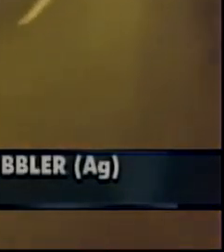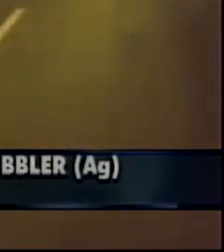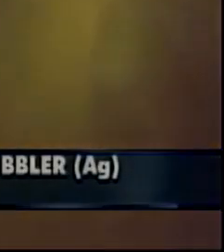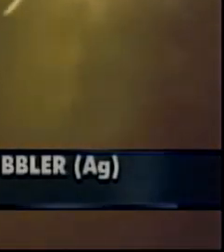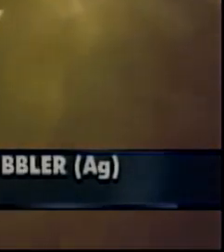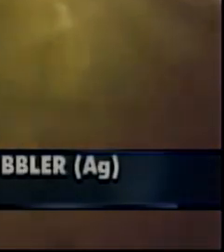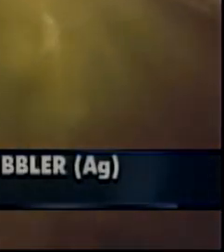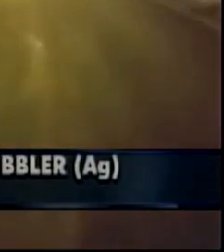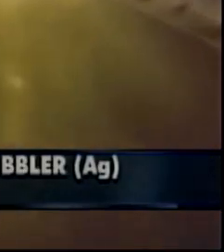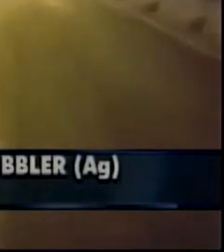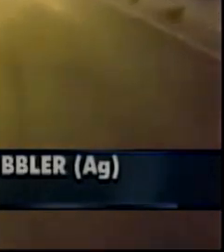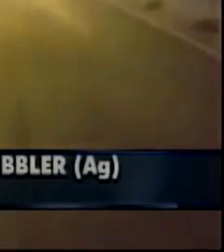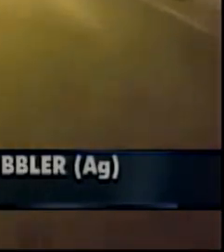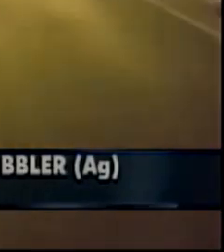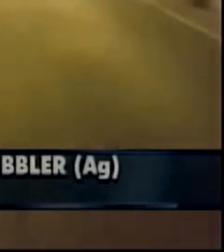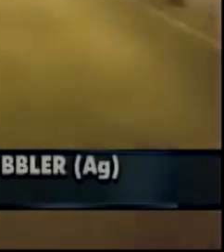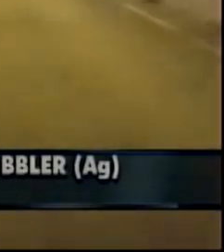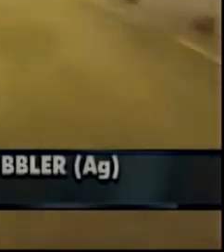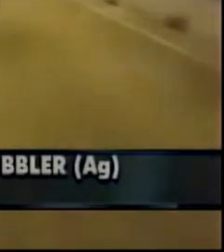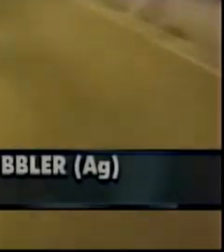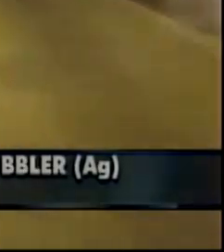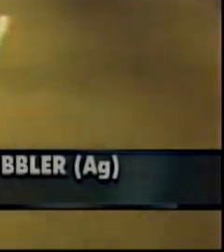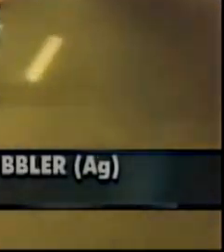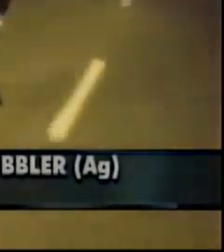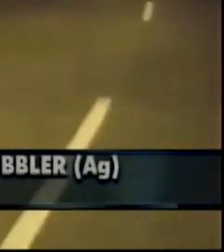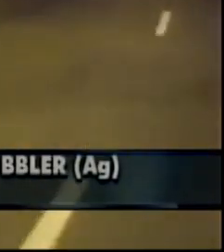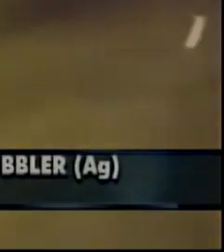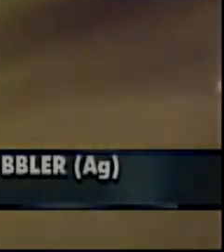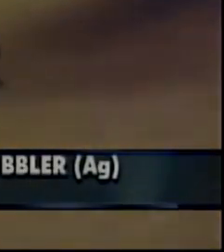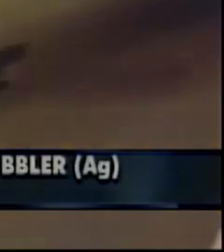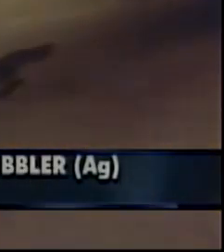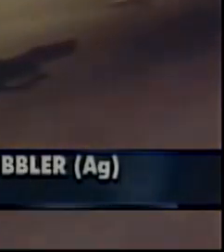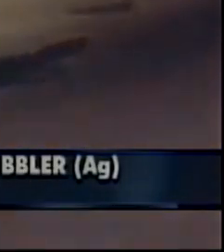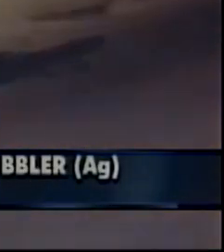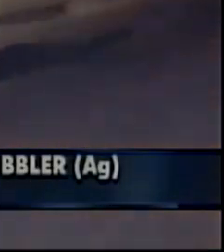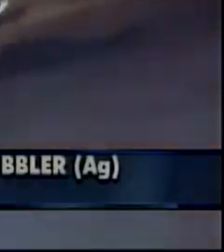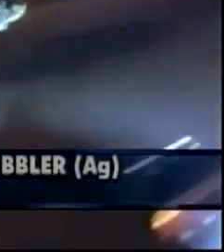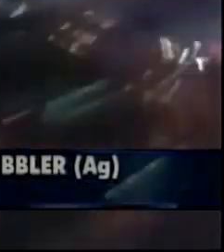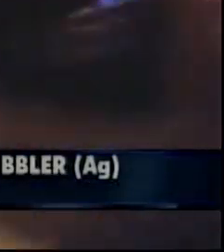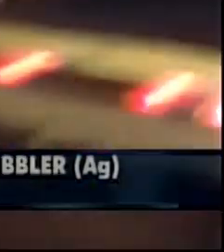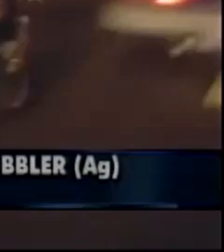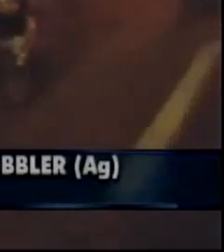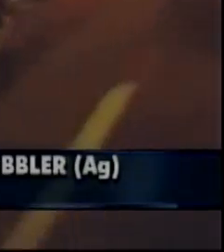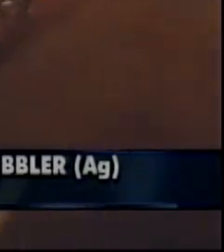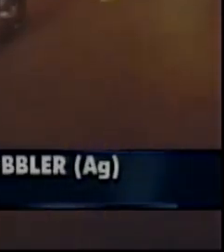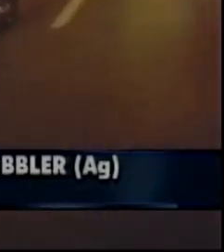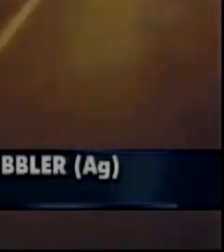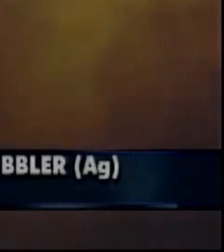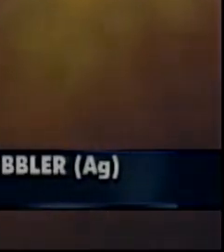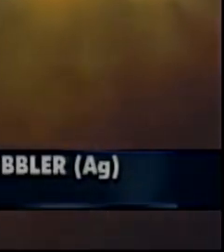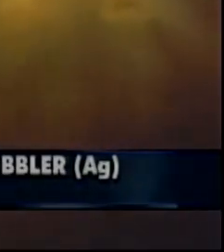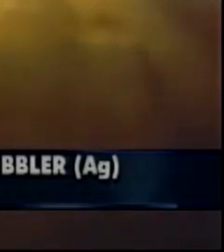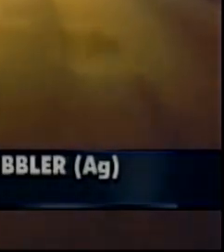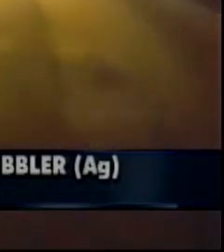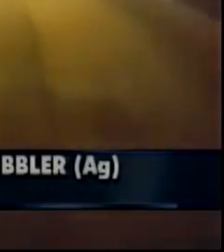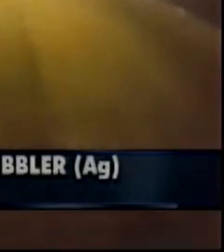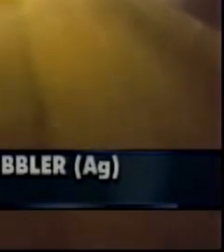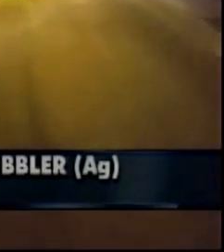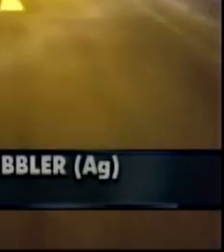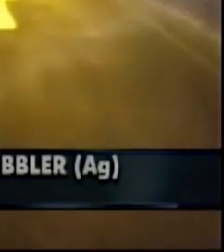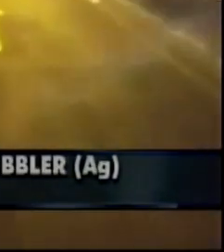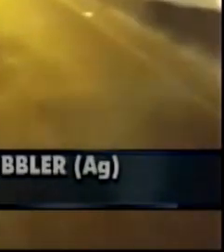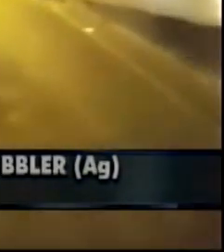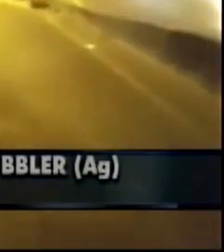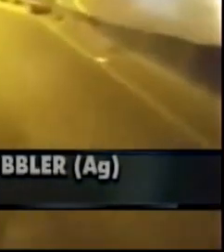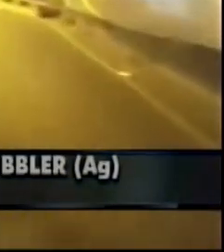behavior by motorcyclists, which not only exposes them to harm or death, but also innocent road users.